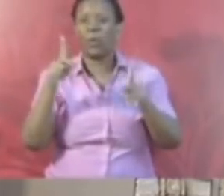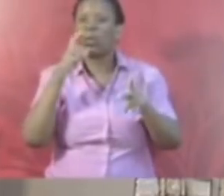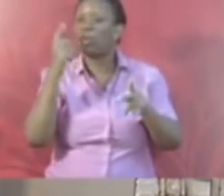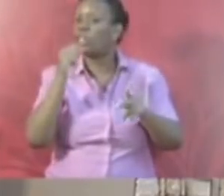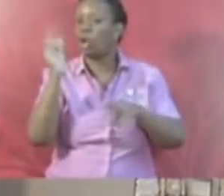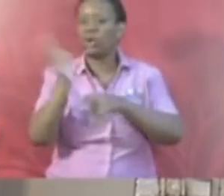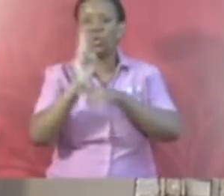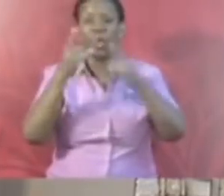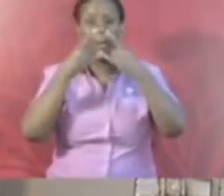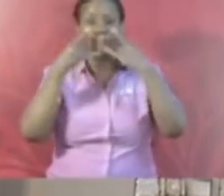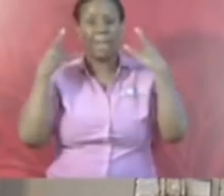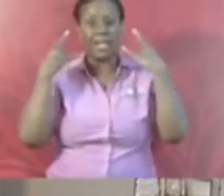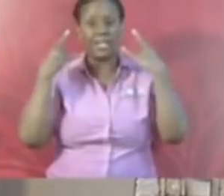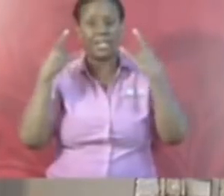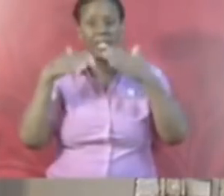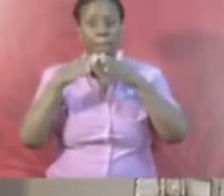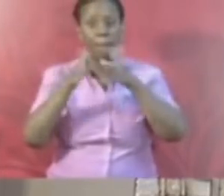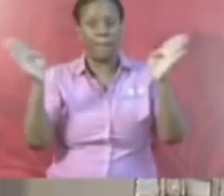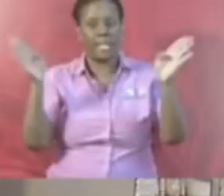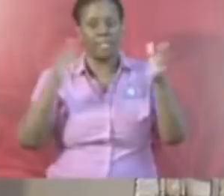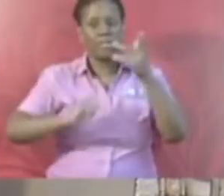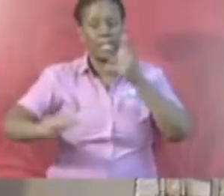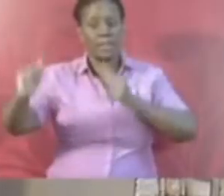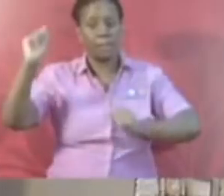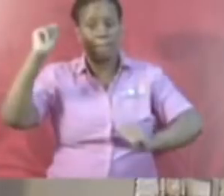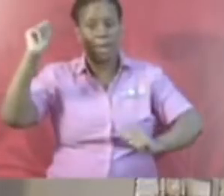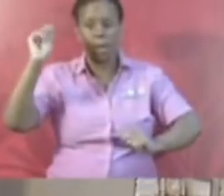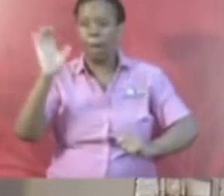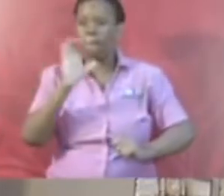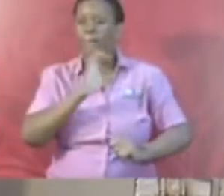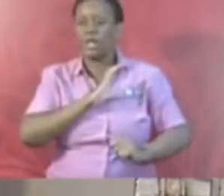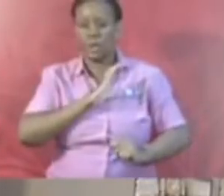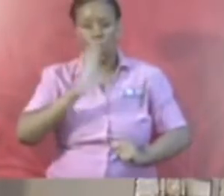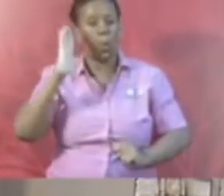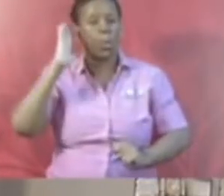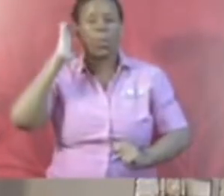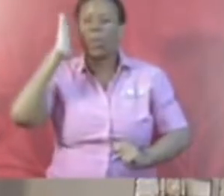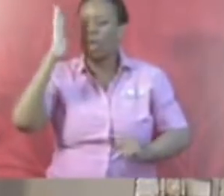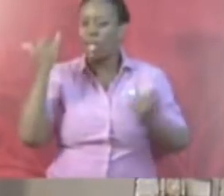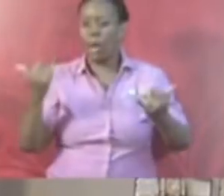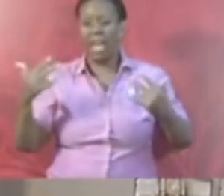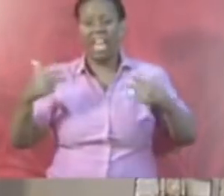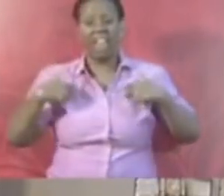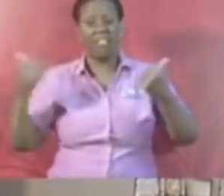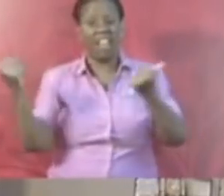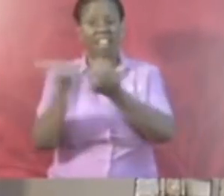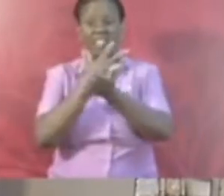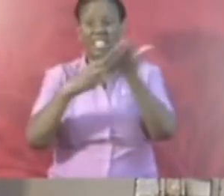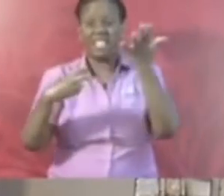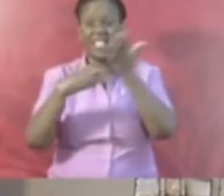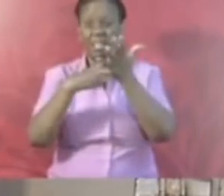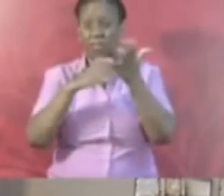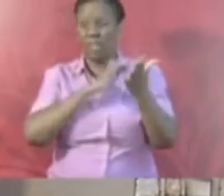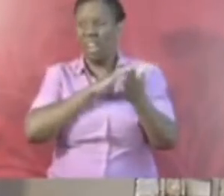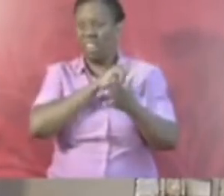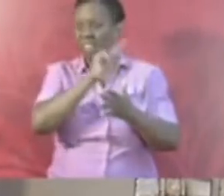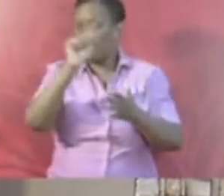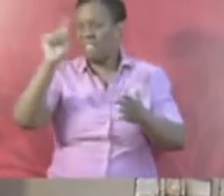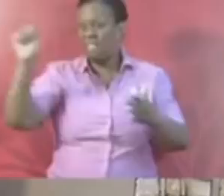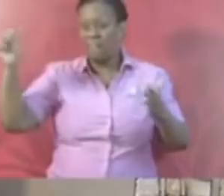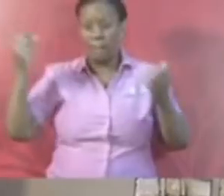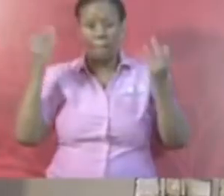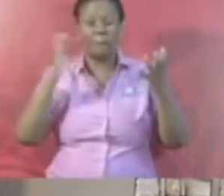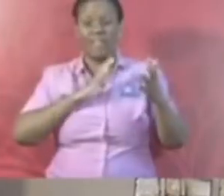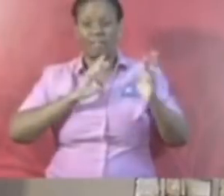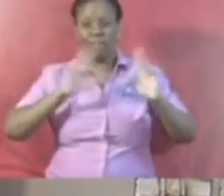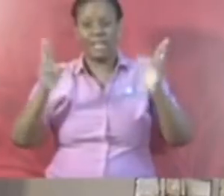in public places, Trinidad and Tobago Police Service will now be issuing tickets to those persons. So they've asked me to